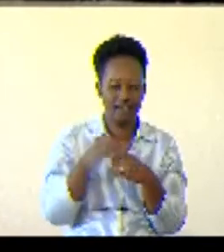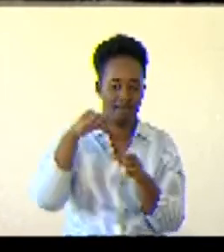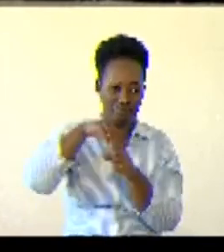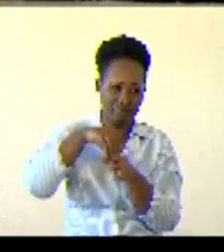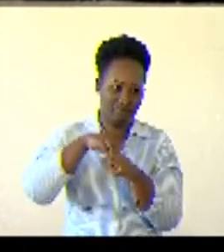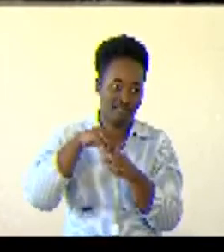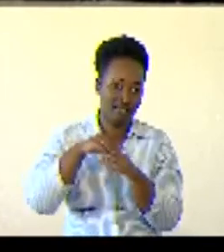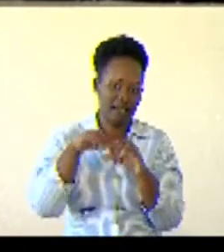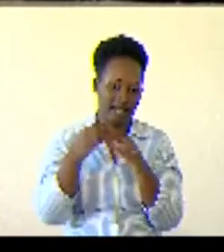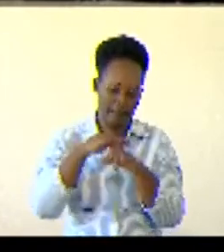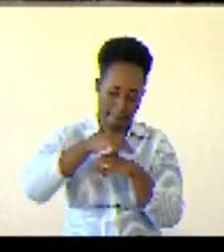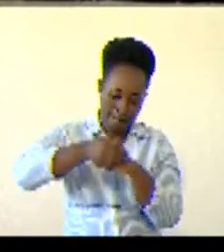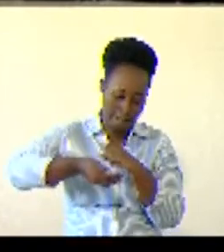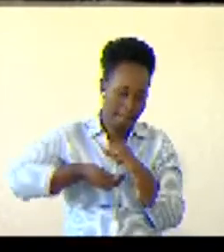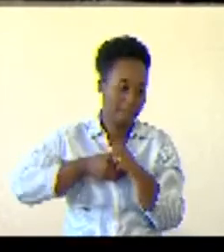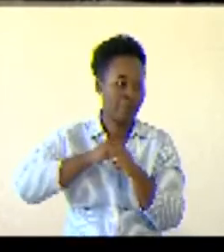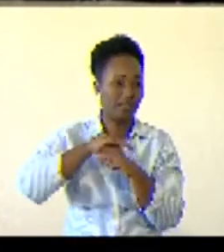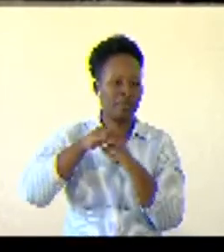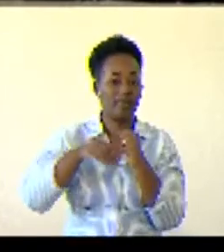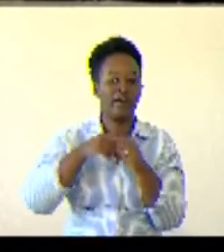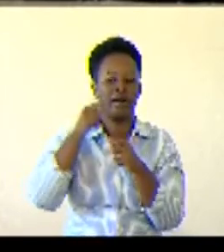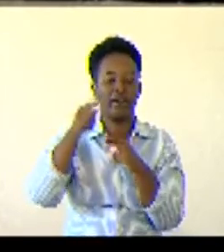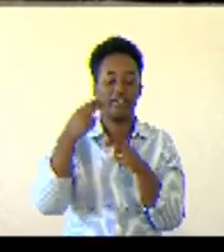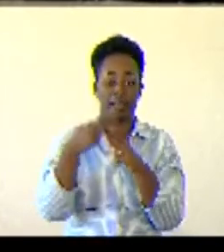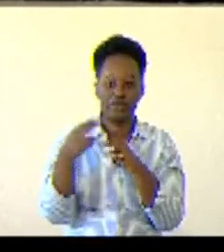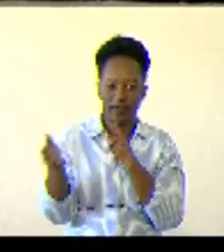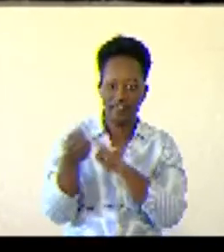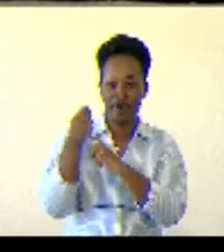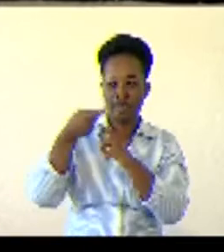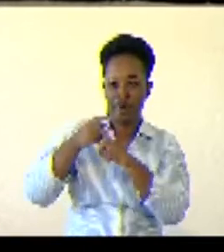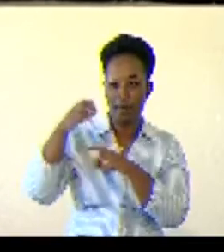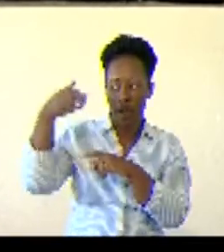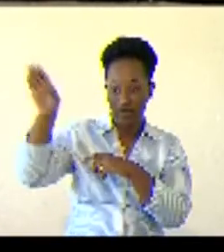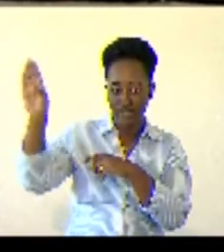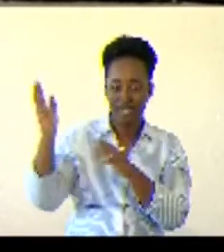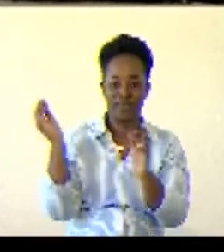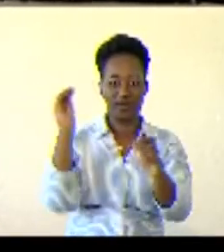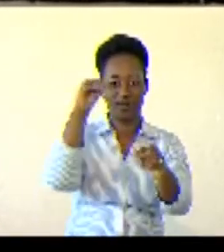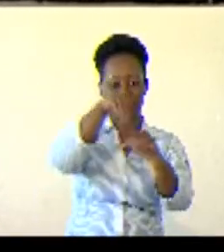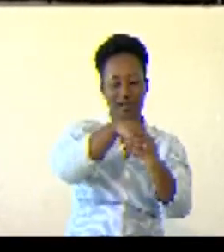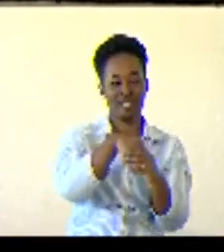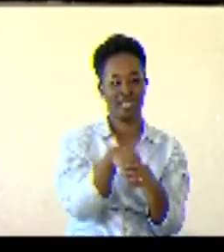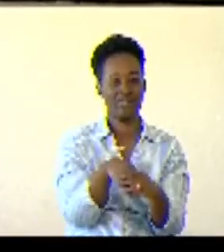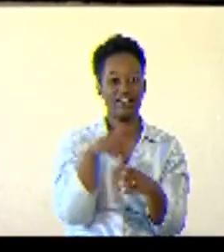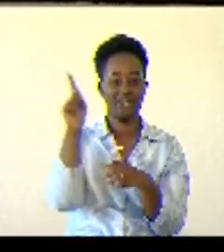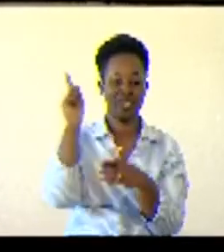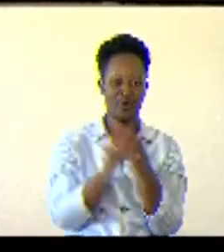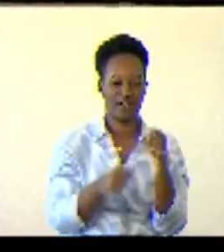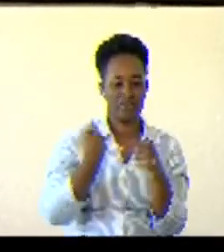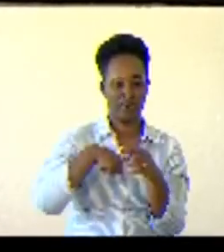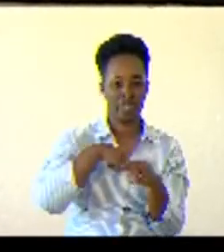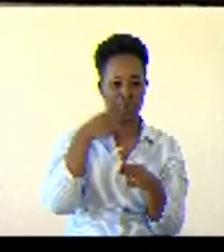And after being surrounded and engulfed, now it is going to be taken from outside to inside. And that is what we call